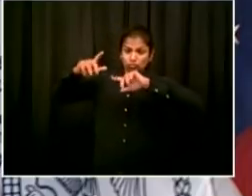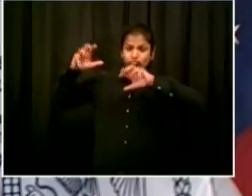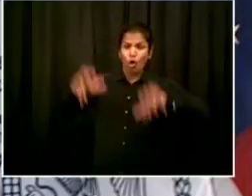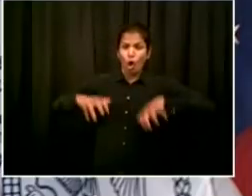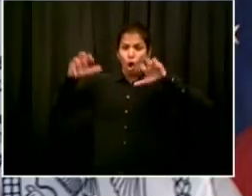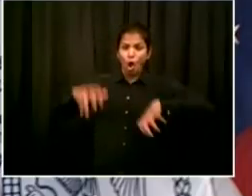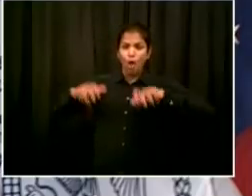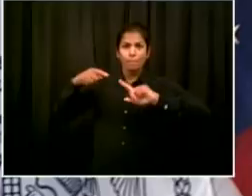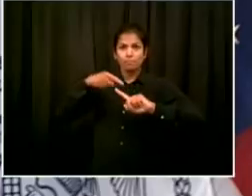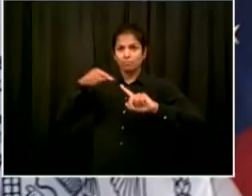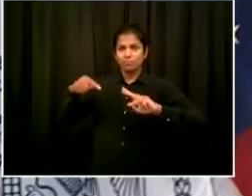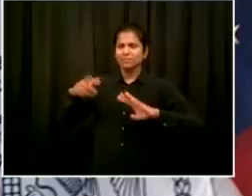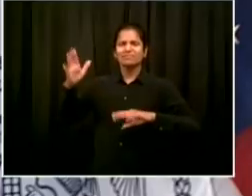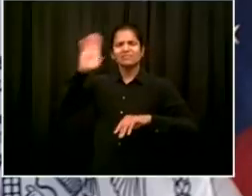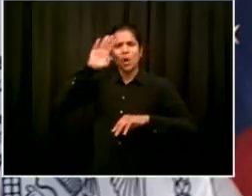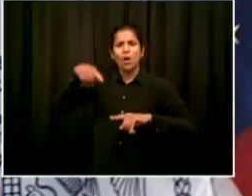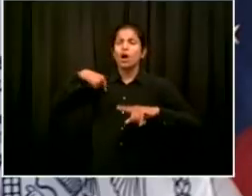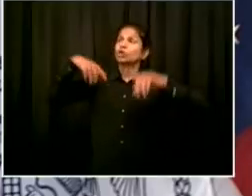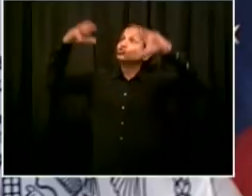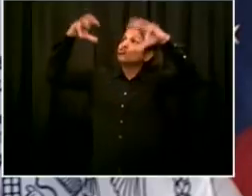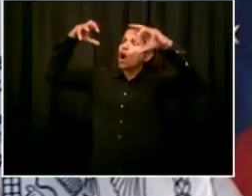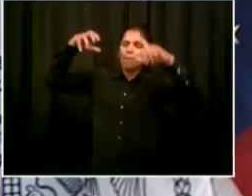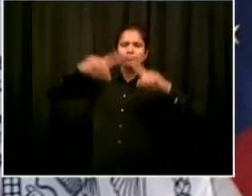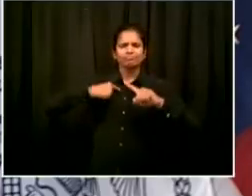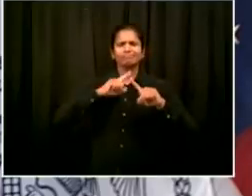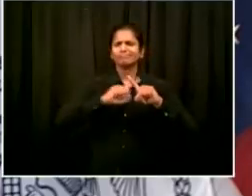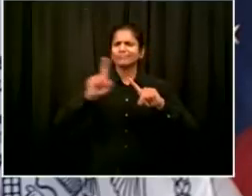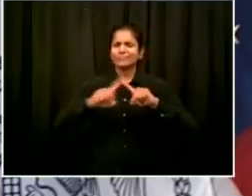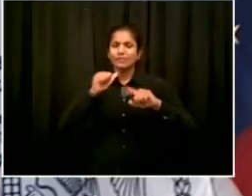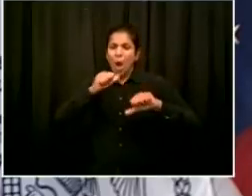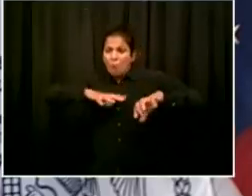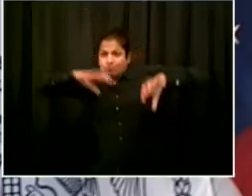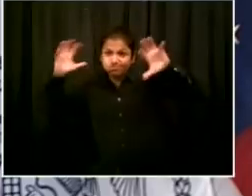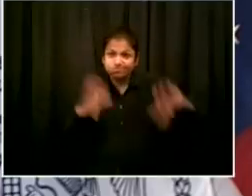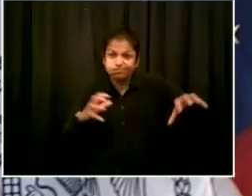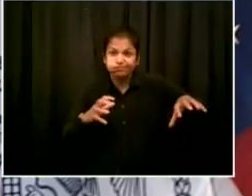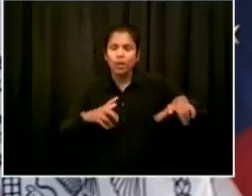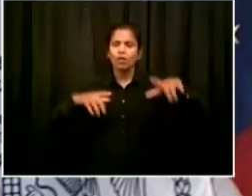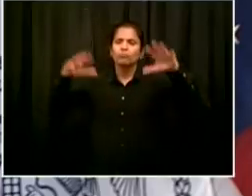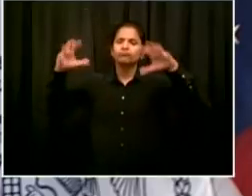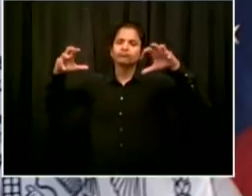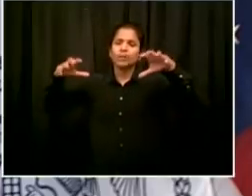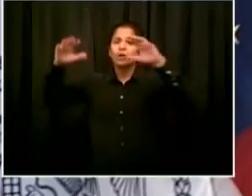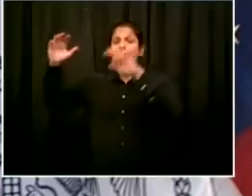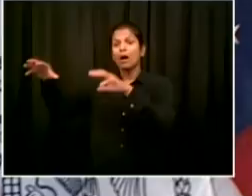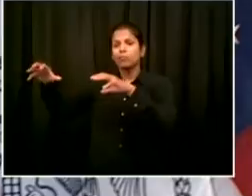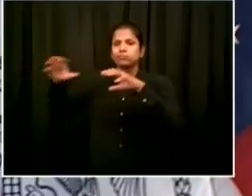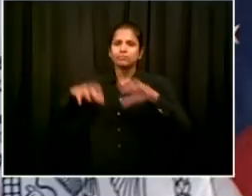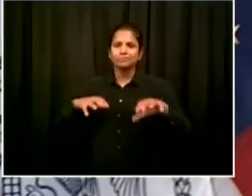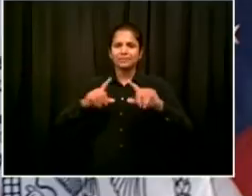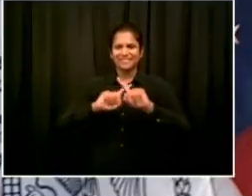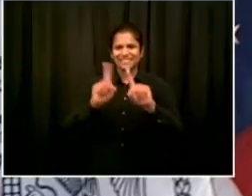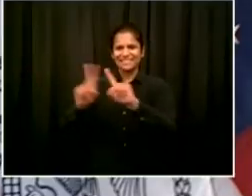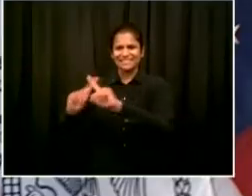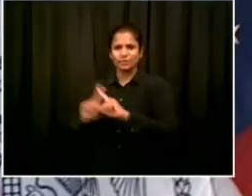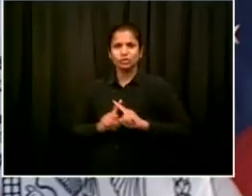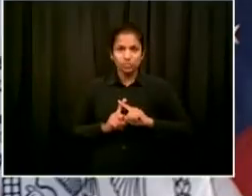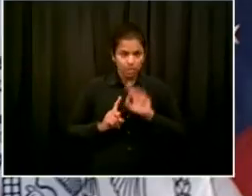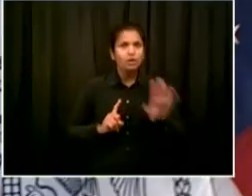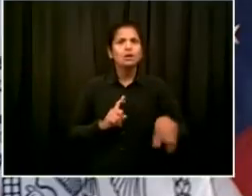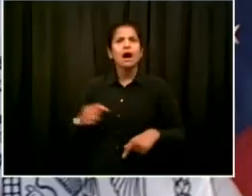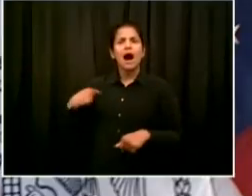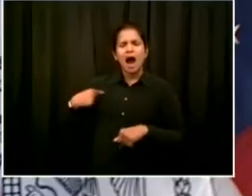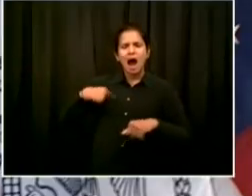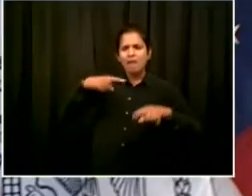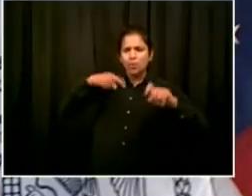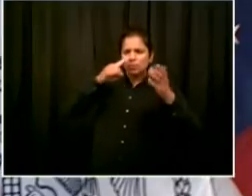the lowest, that has the greatest vulnerability and the most people and businesses is Lower Manhattan. So it